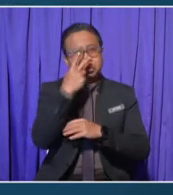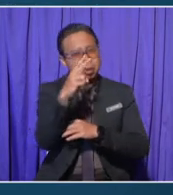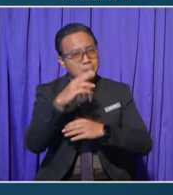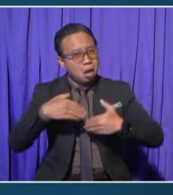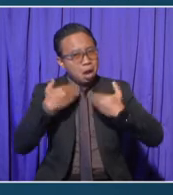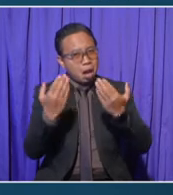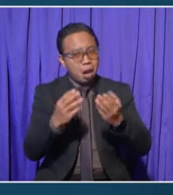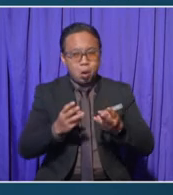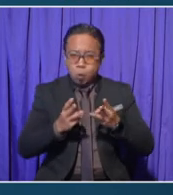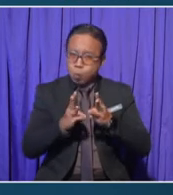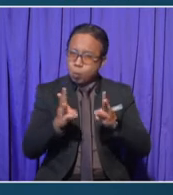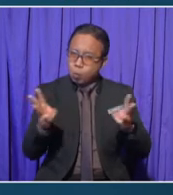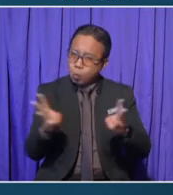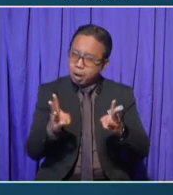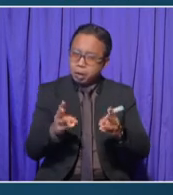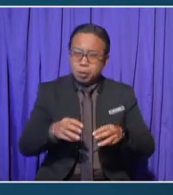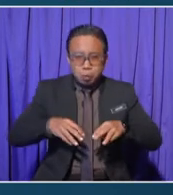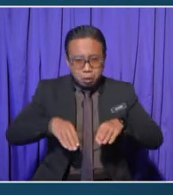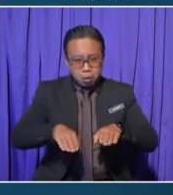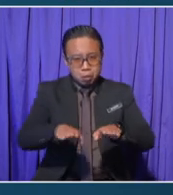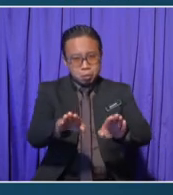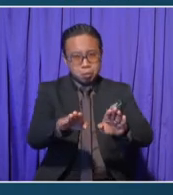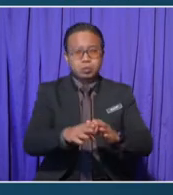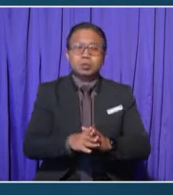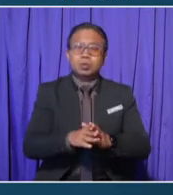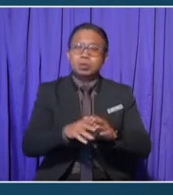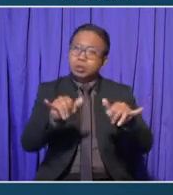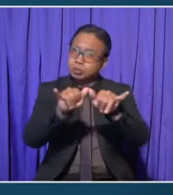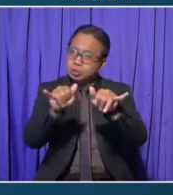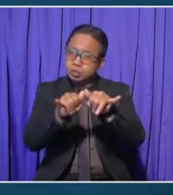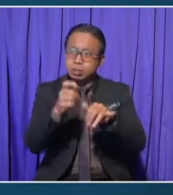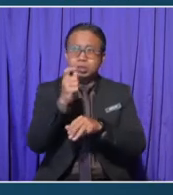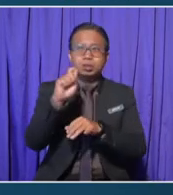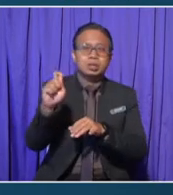wide or narrow something is, we measure the width.